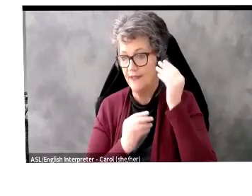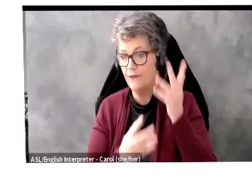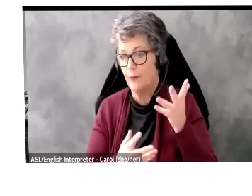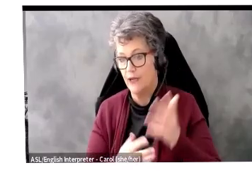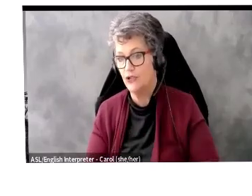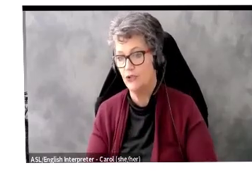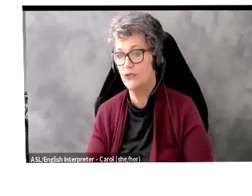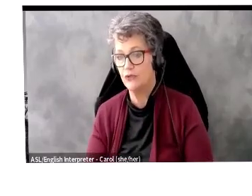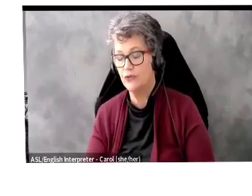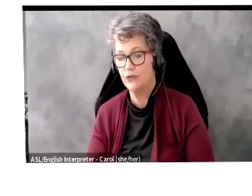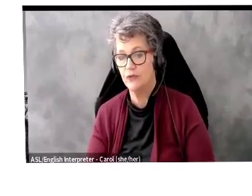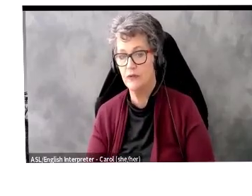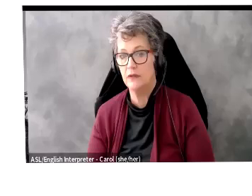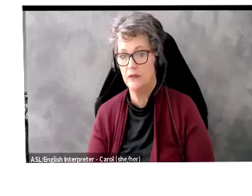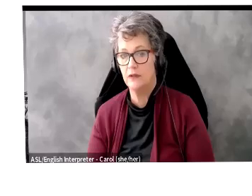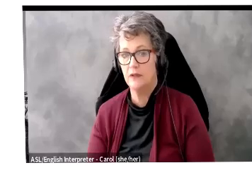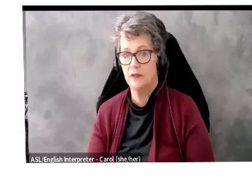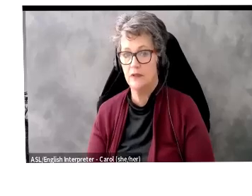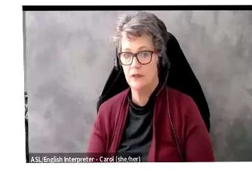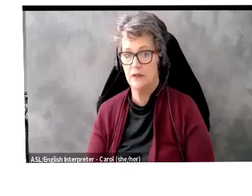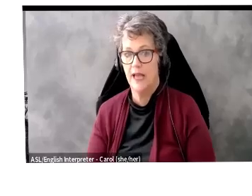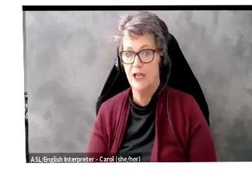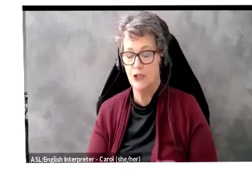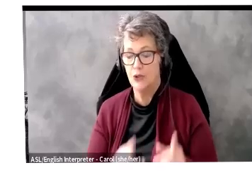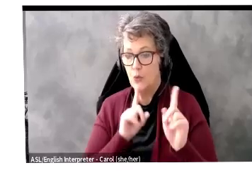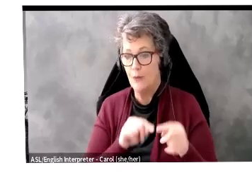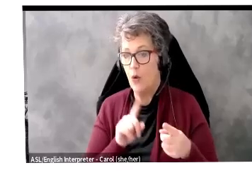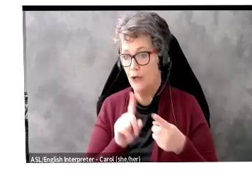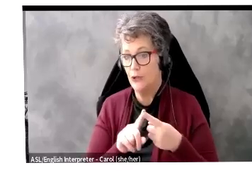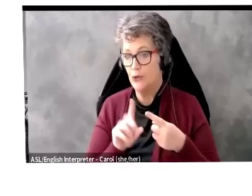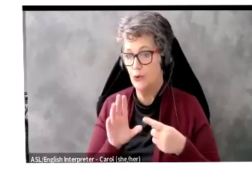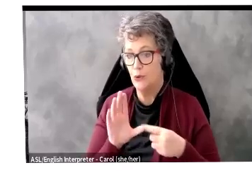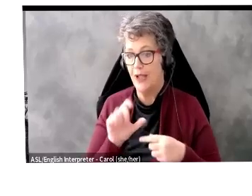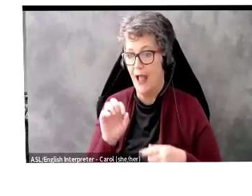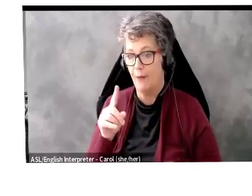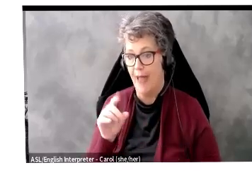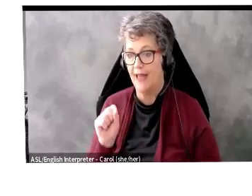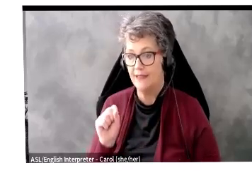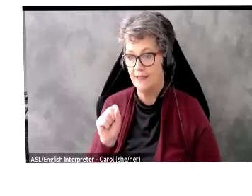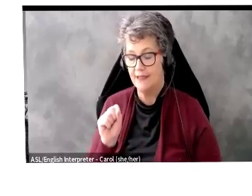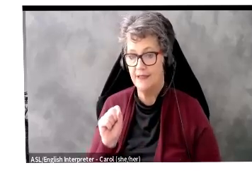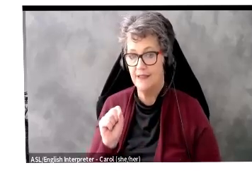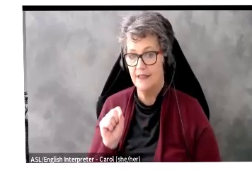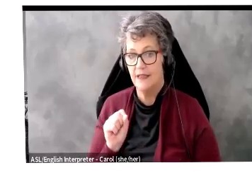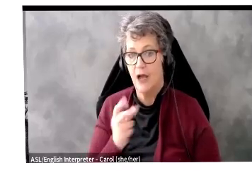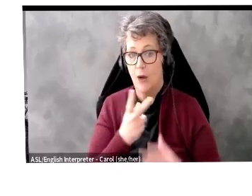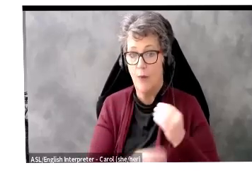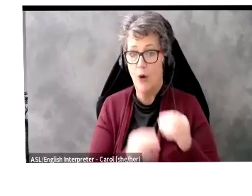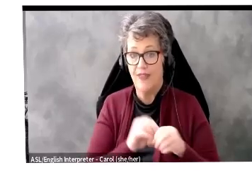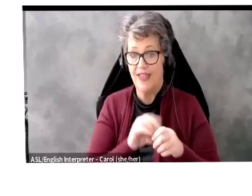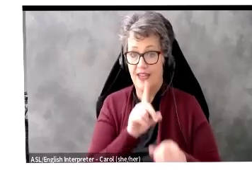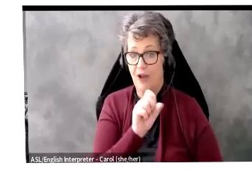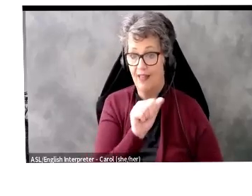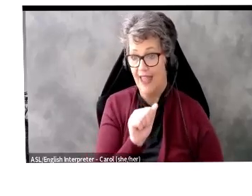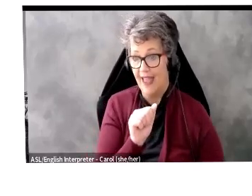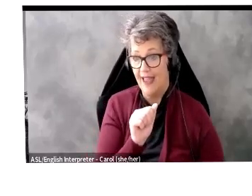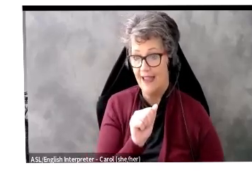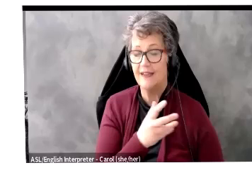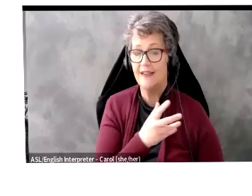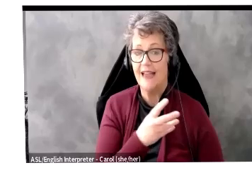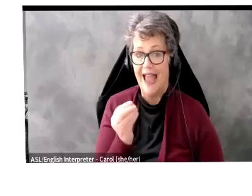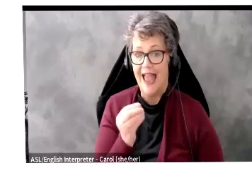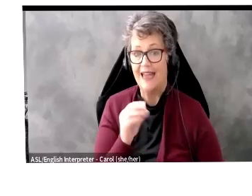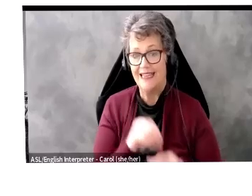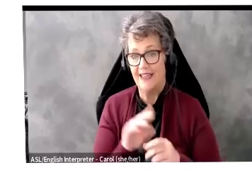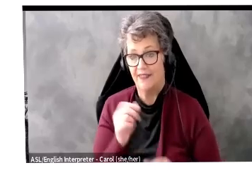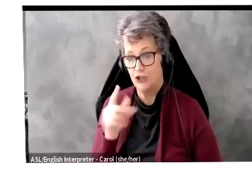information to your to CALPADS, but within your LEA. And then within